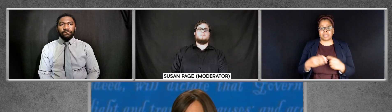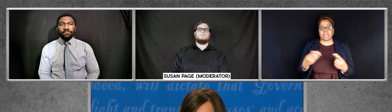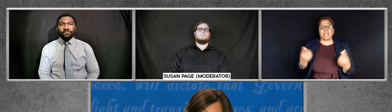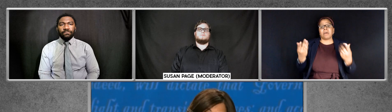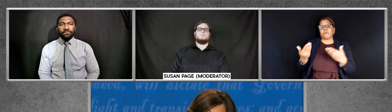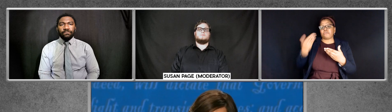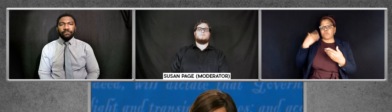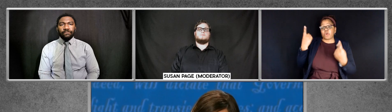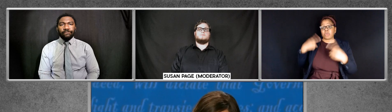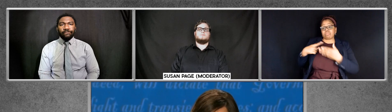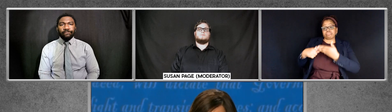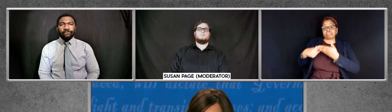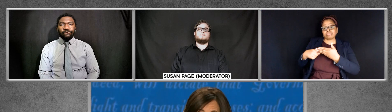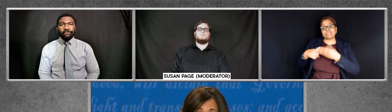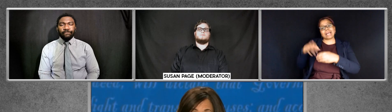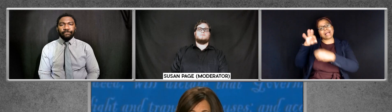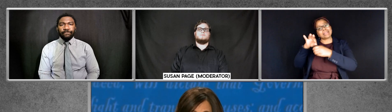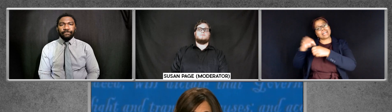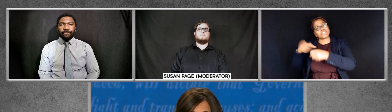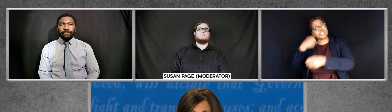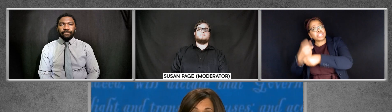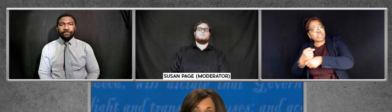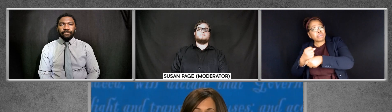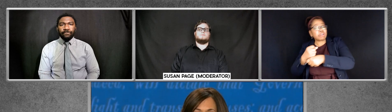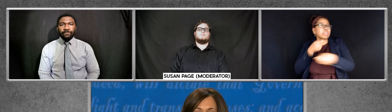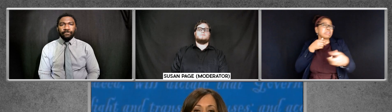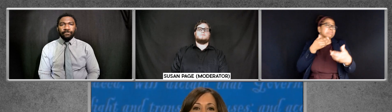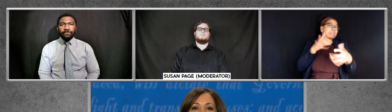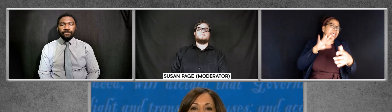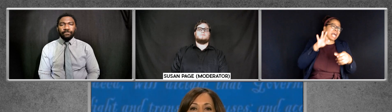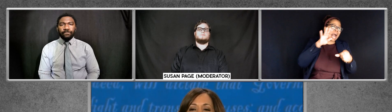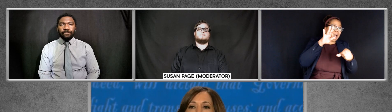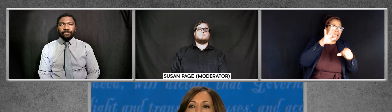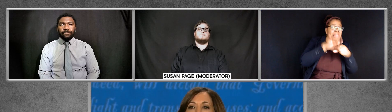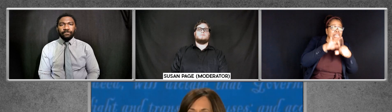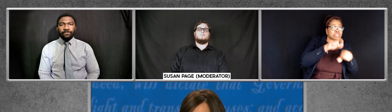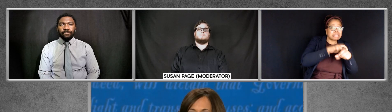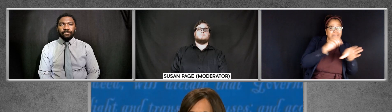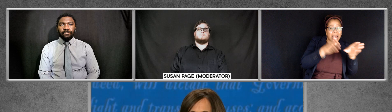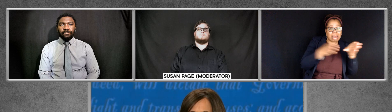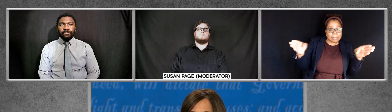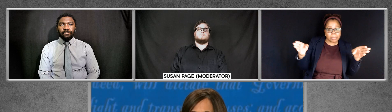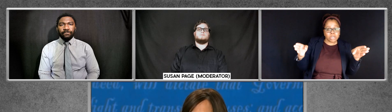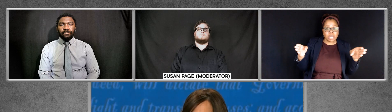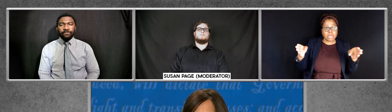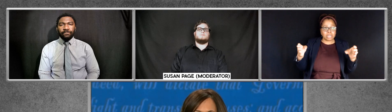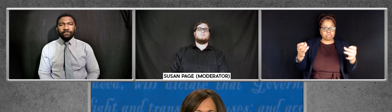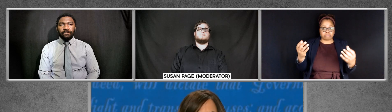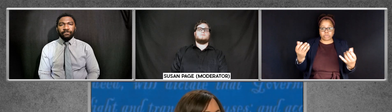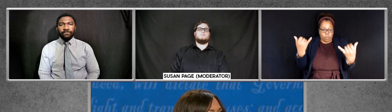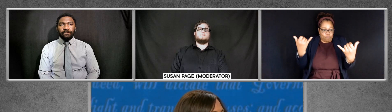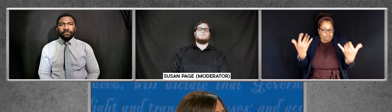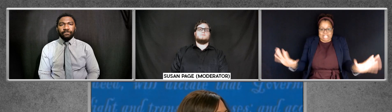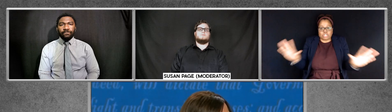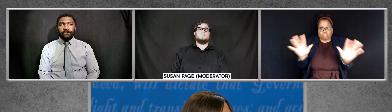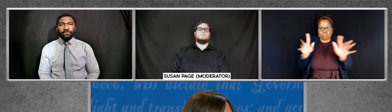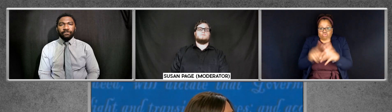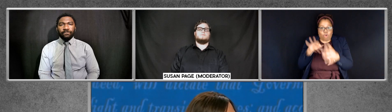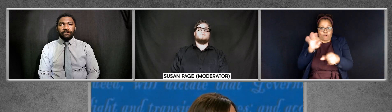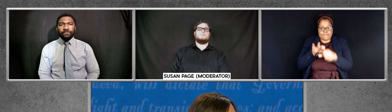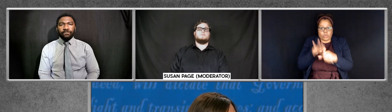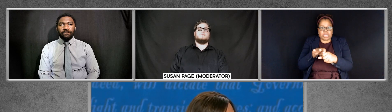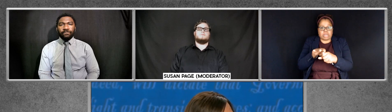up, you know, it's been about election year or election time. We're literally in an election. Over 4 million